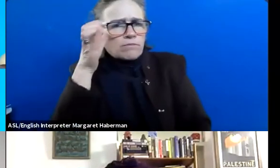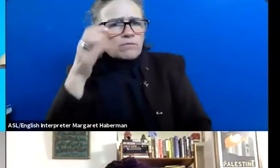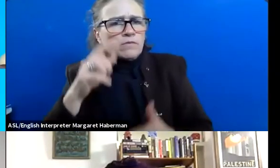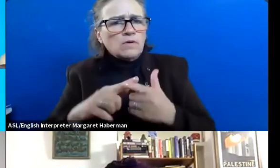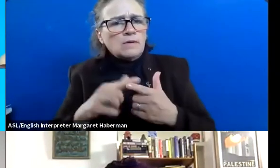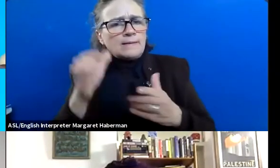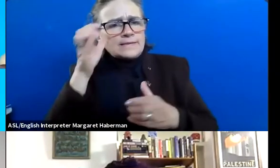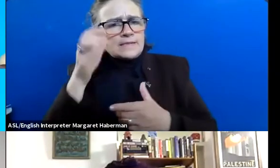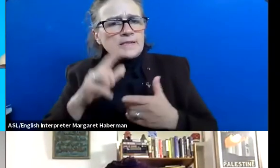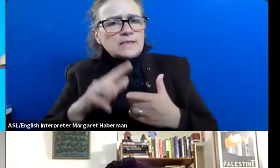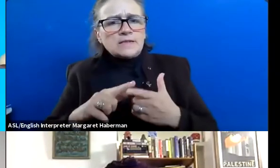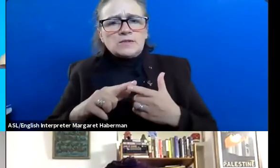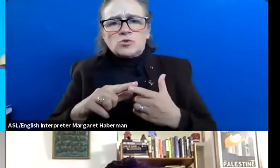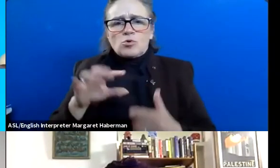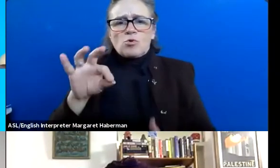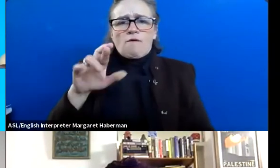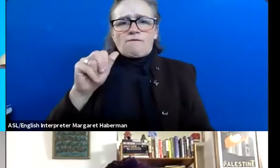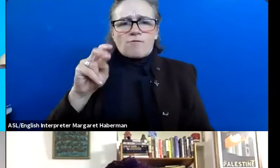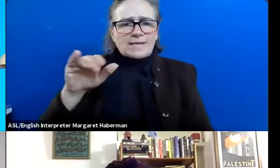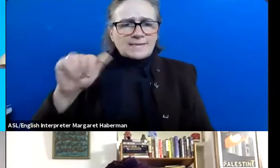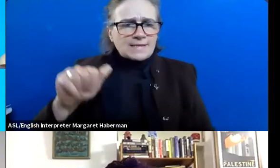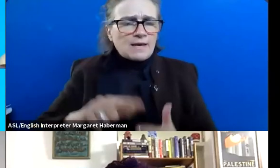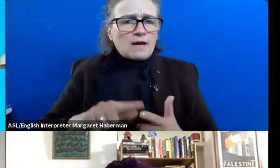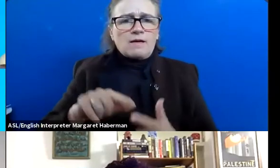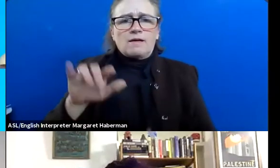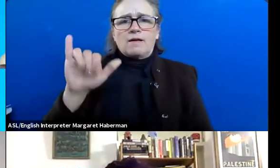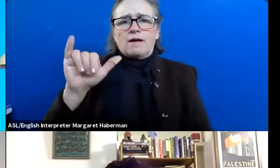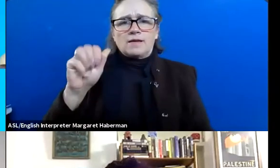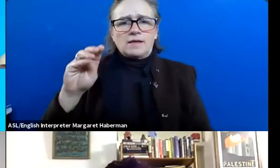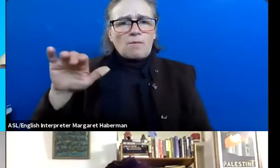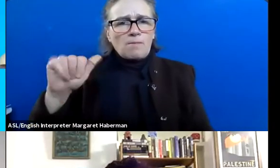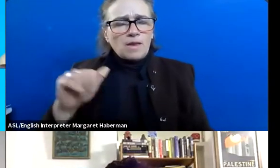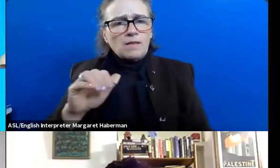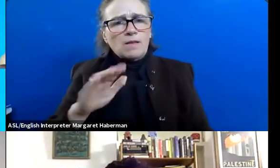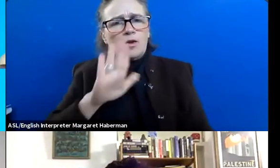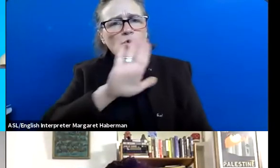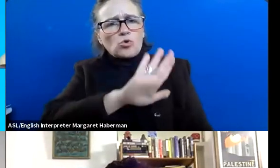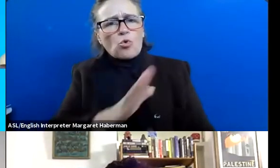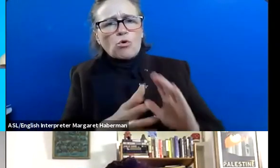and Francia, just the power of those words. I mean,